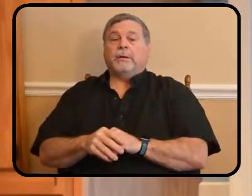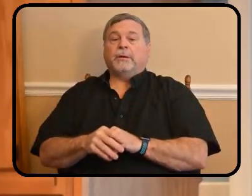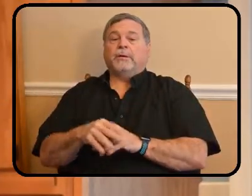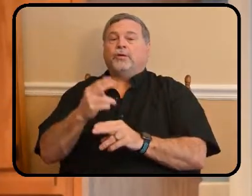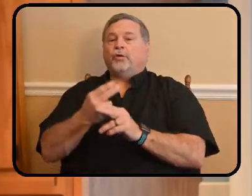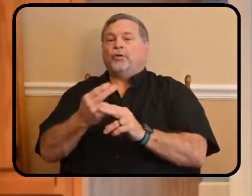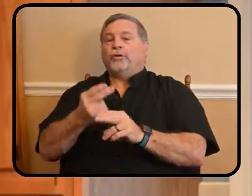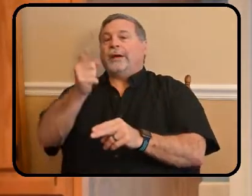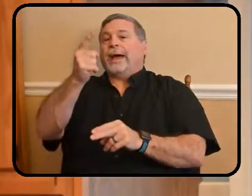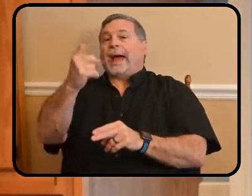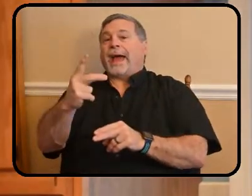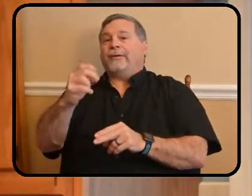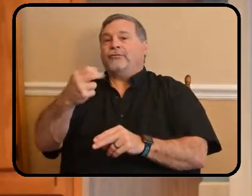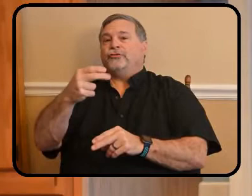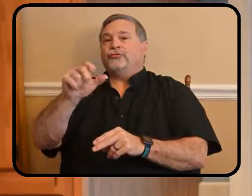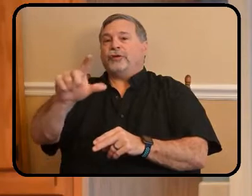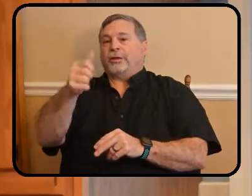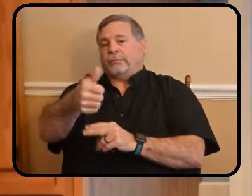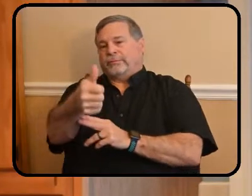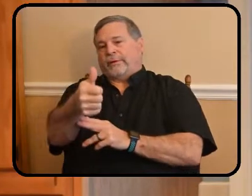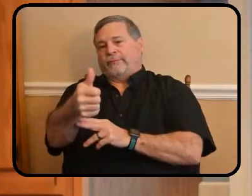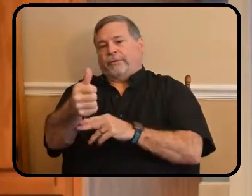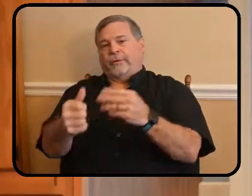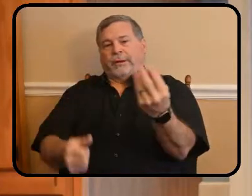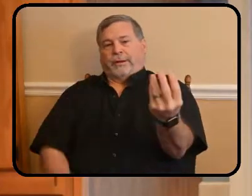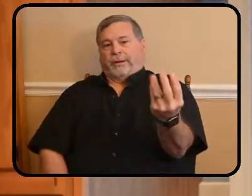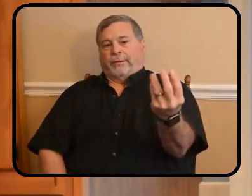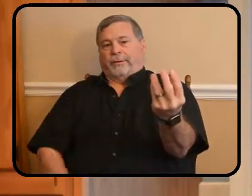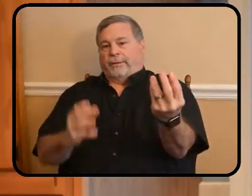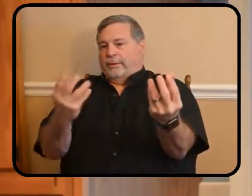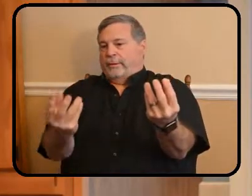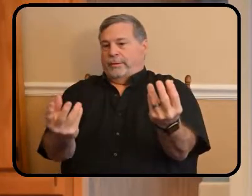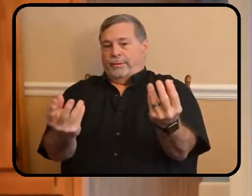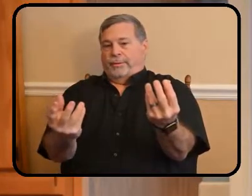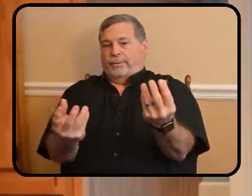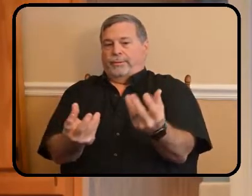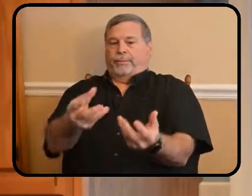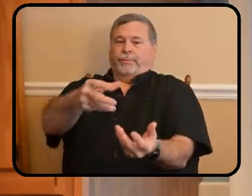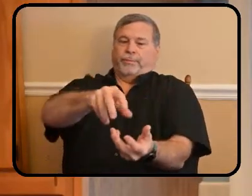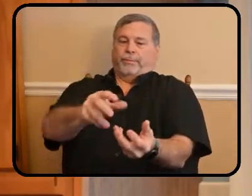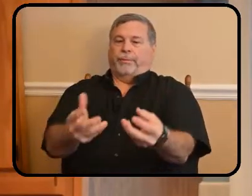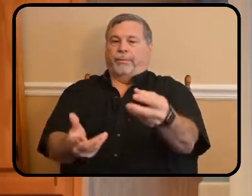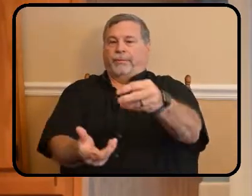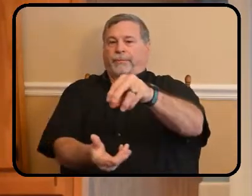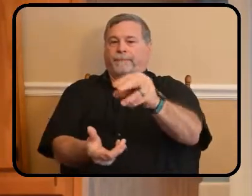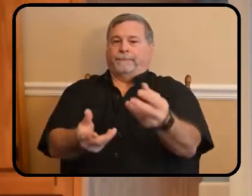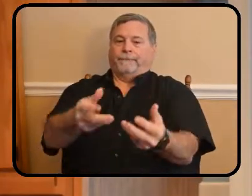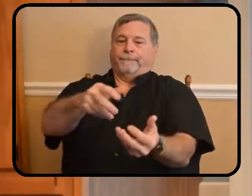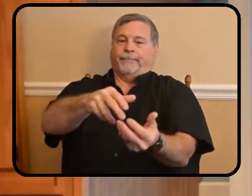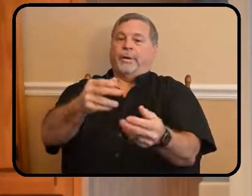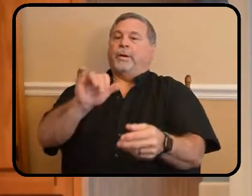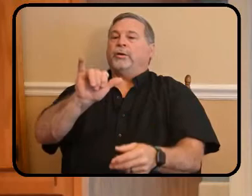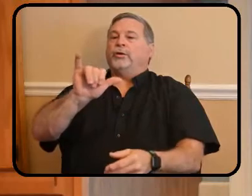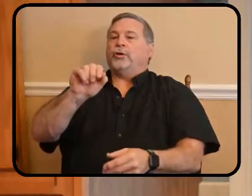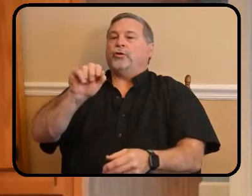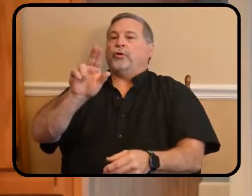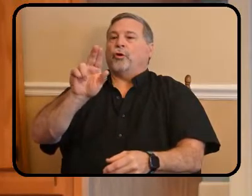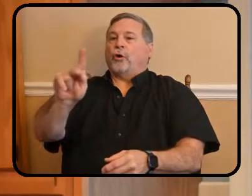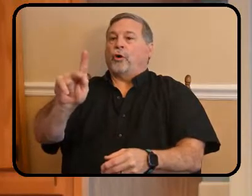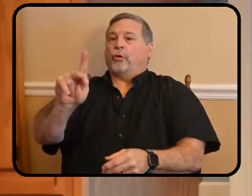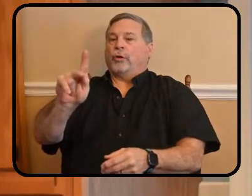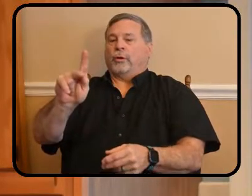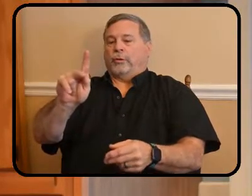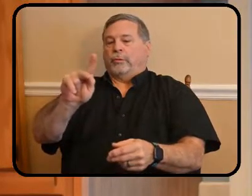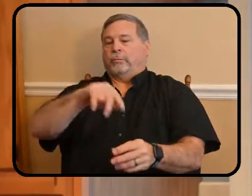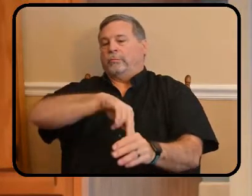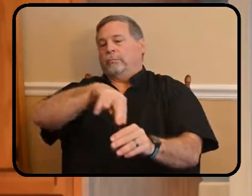you can take the shells themselves and use them. So you see you have half a shell here. Well, you let the egg yolk fall into the shell, and